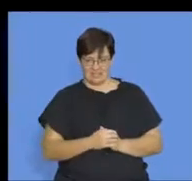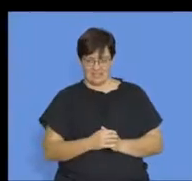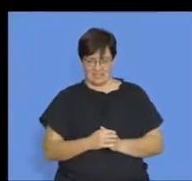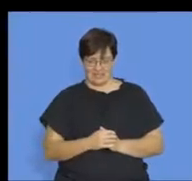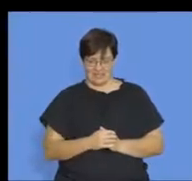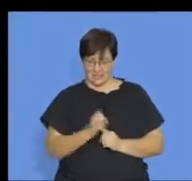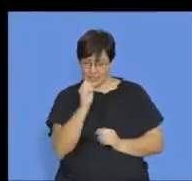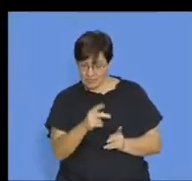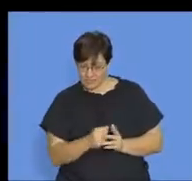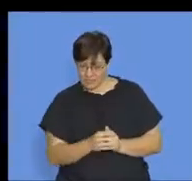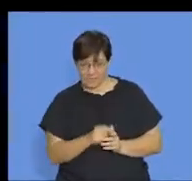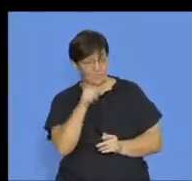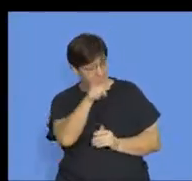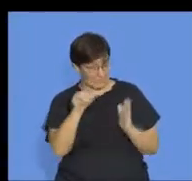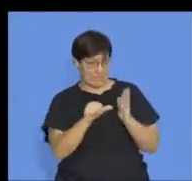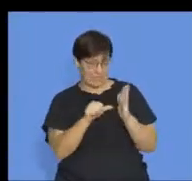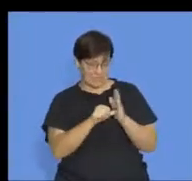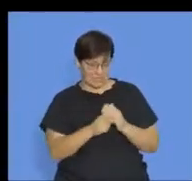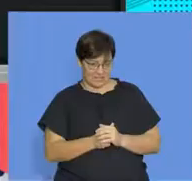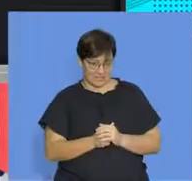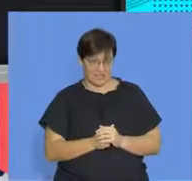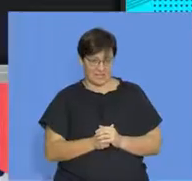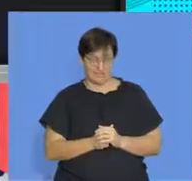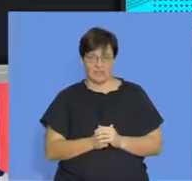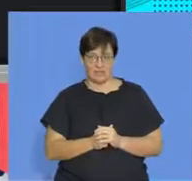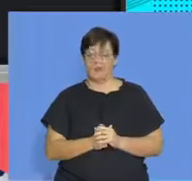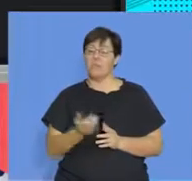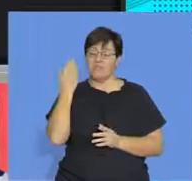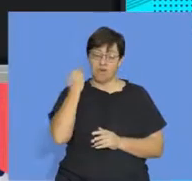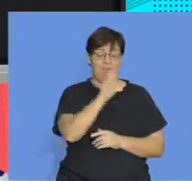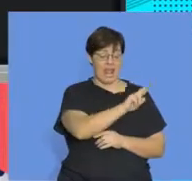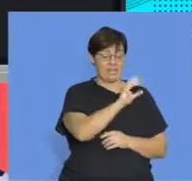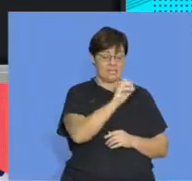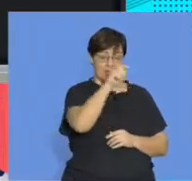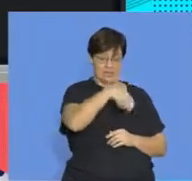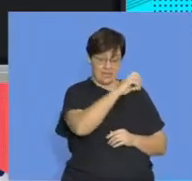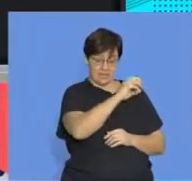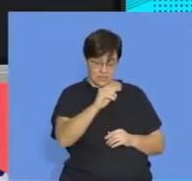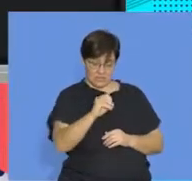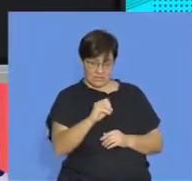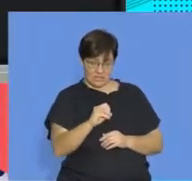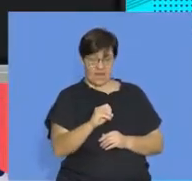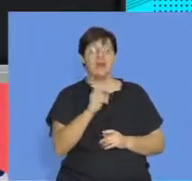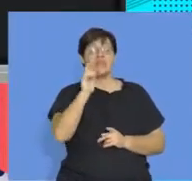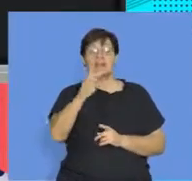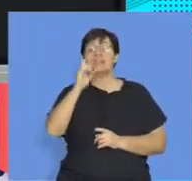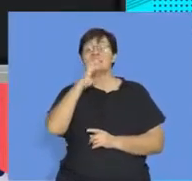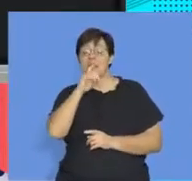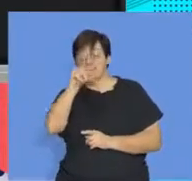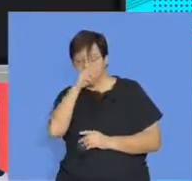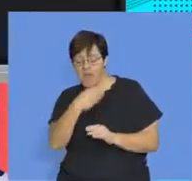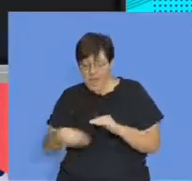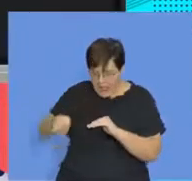800,000. Okay, very, very important. Right, it was 800,000. He